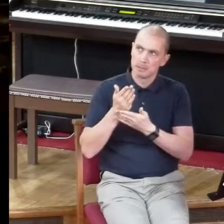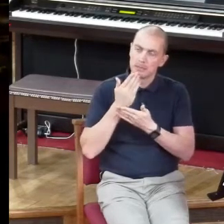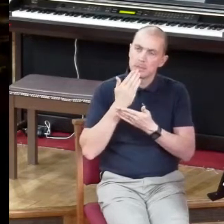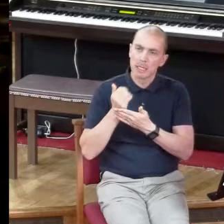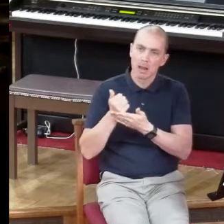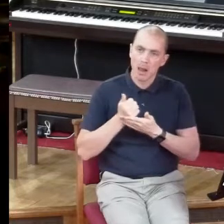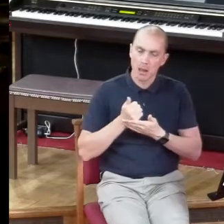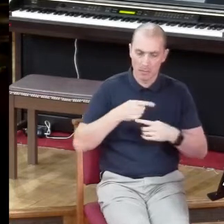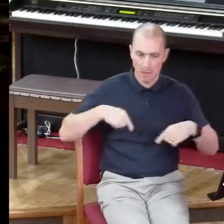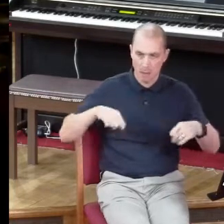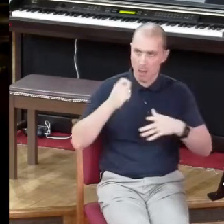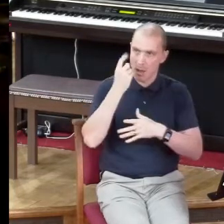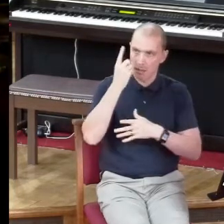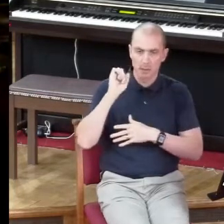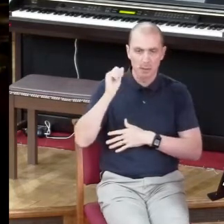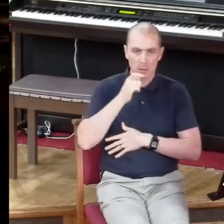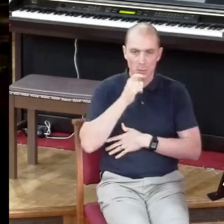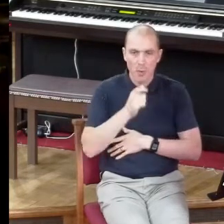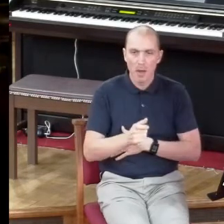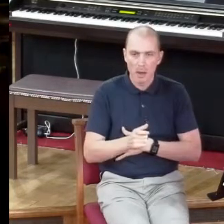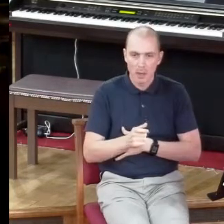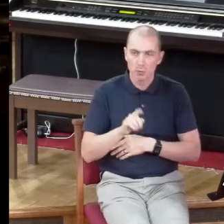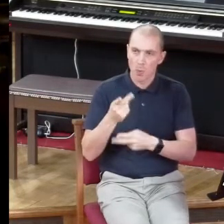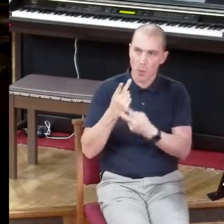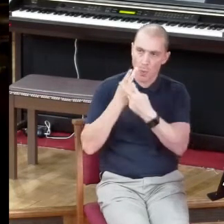let's sing, "Look Upon Us, Blessed Lord."